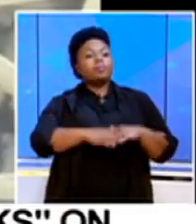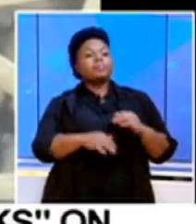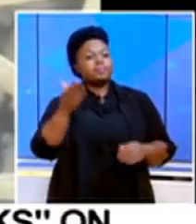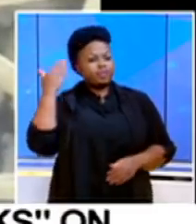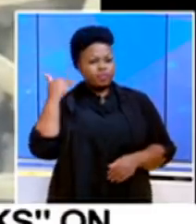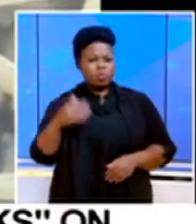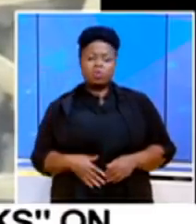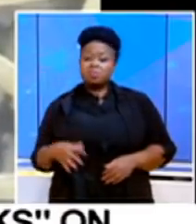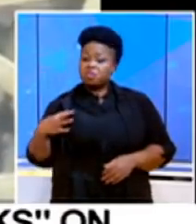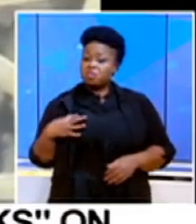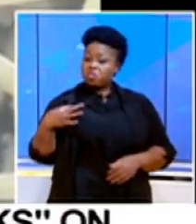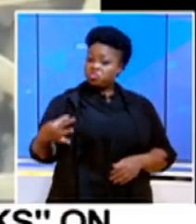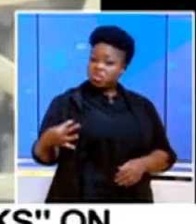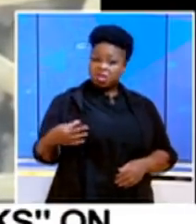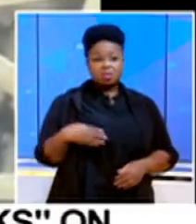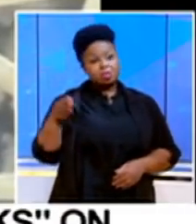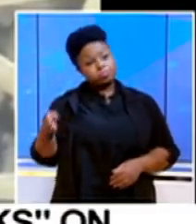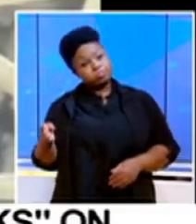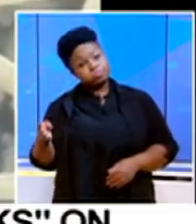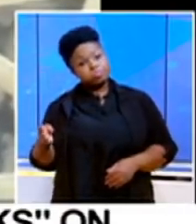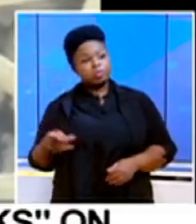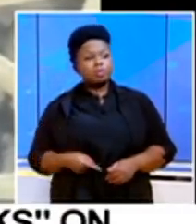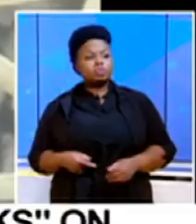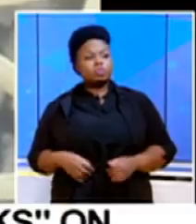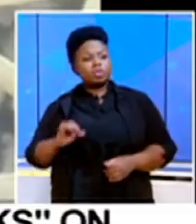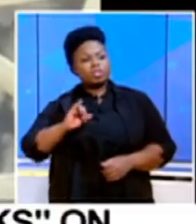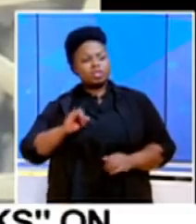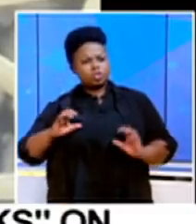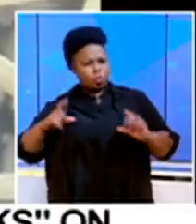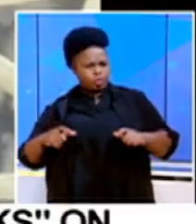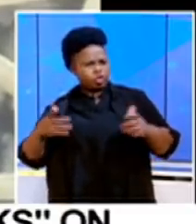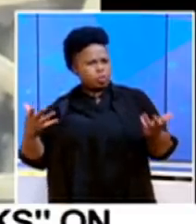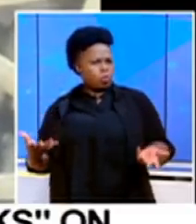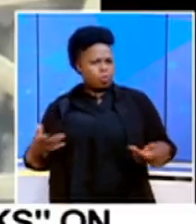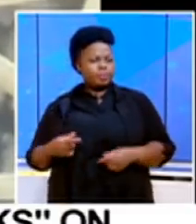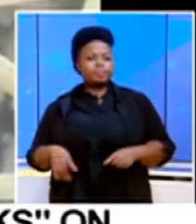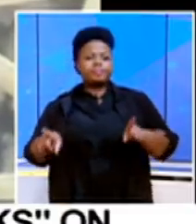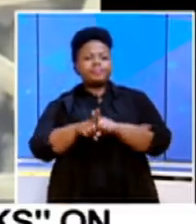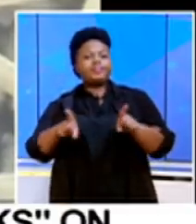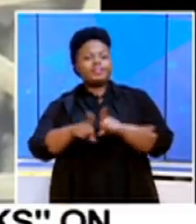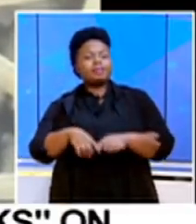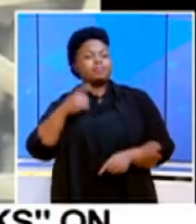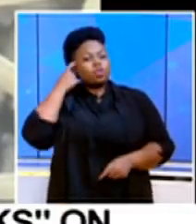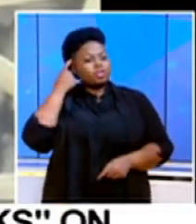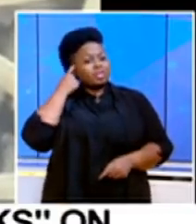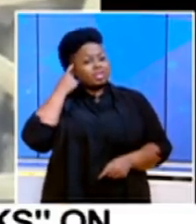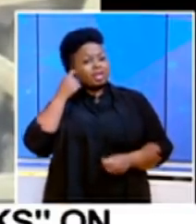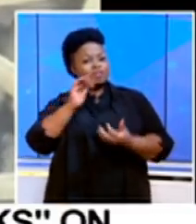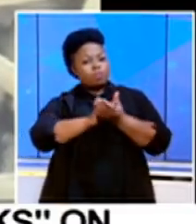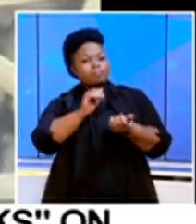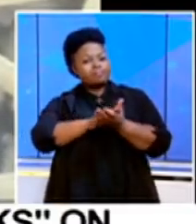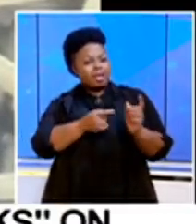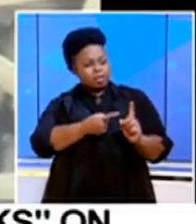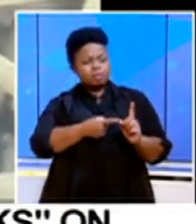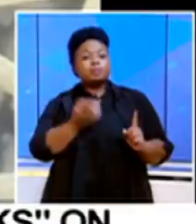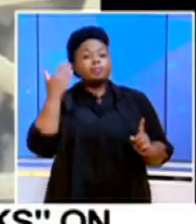charged, have they voluntarily appeared before the Integrity Commission? For instance, in the case of the Secretary-General, when